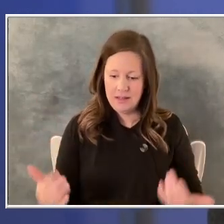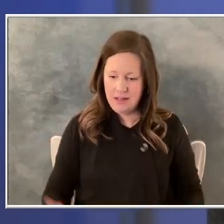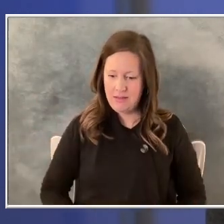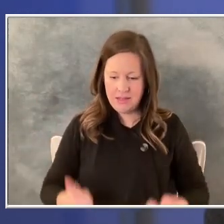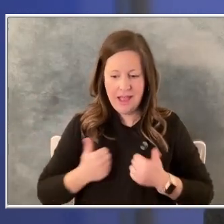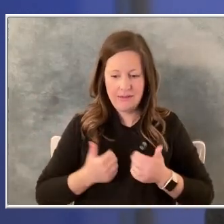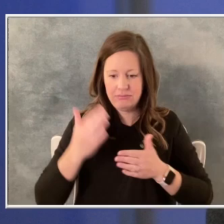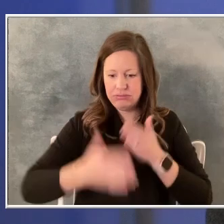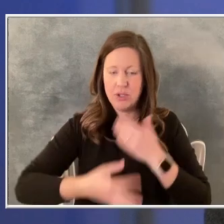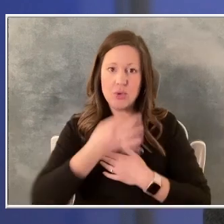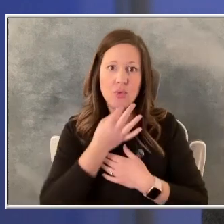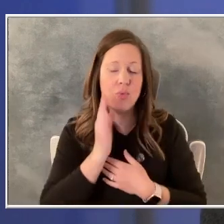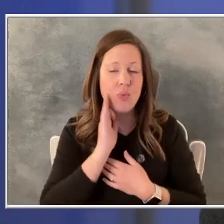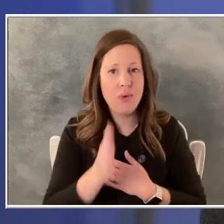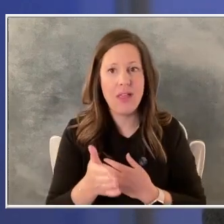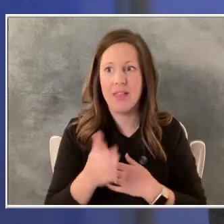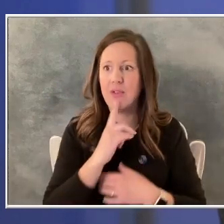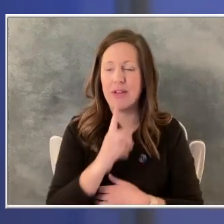but